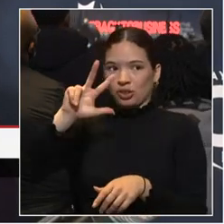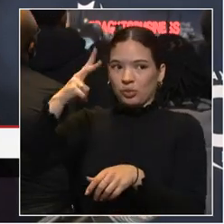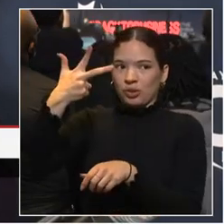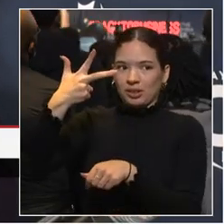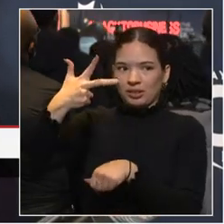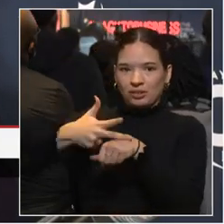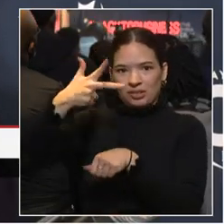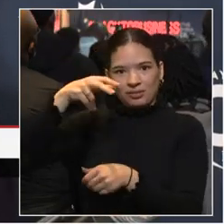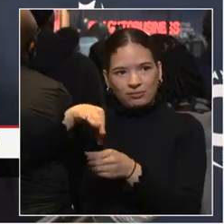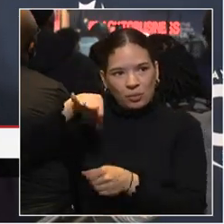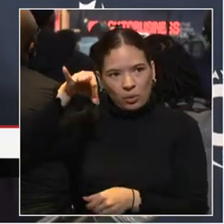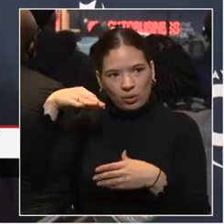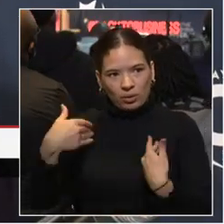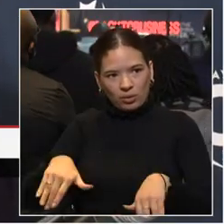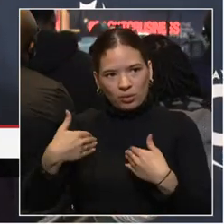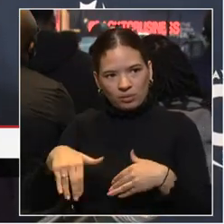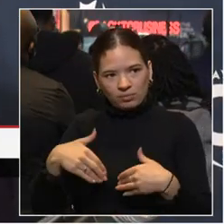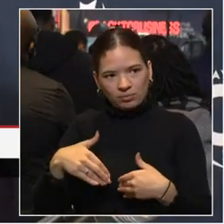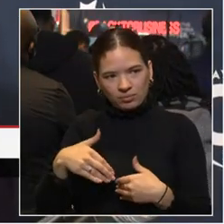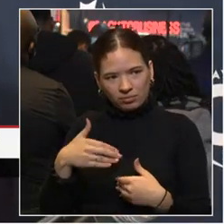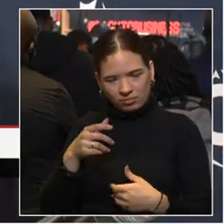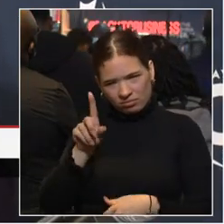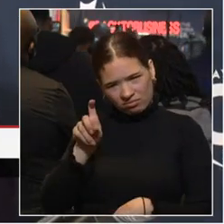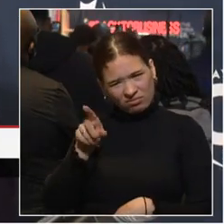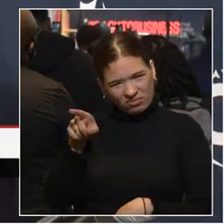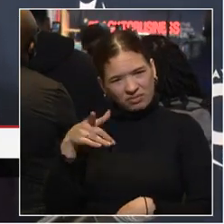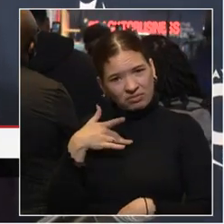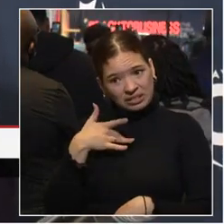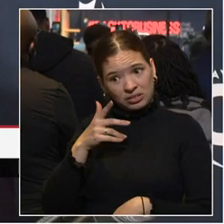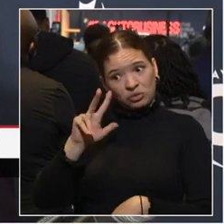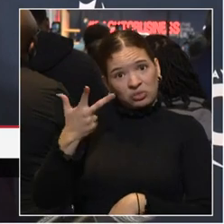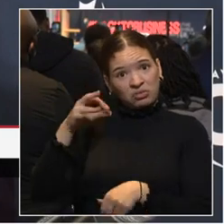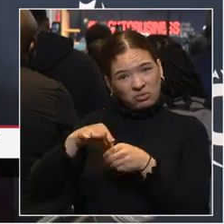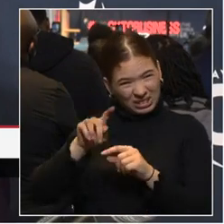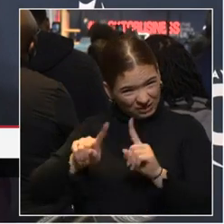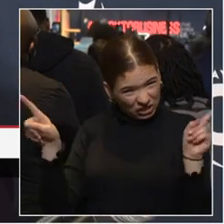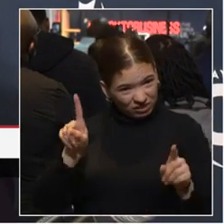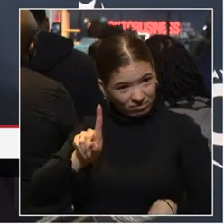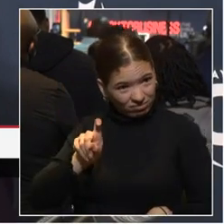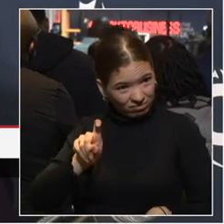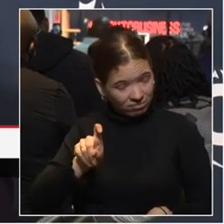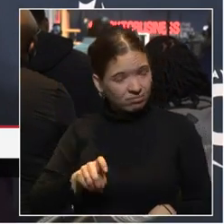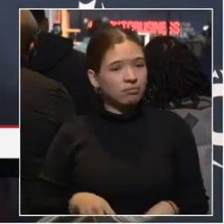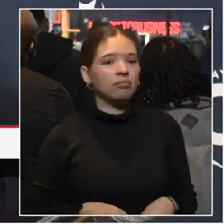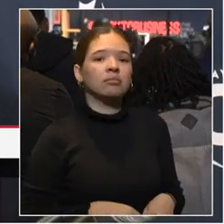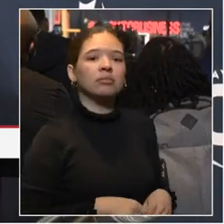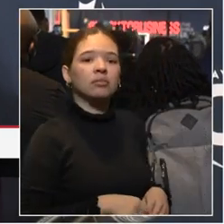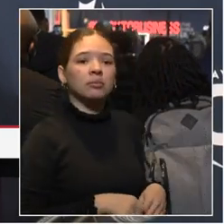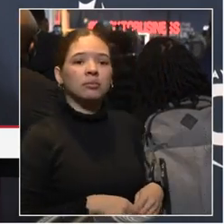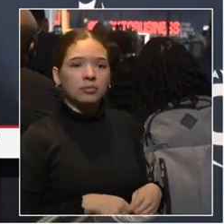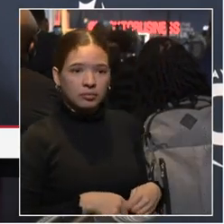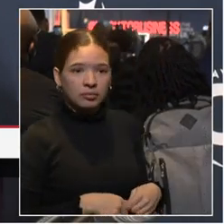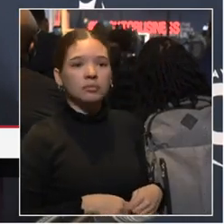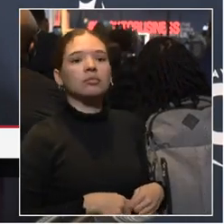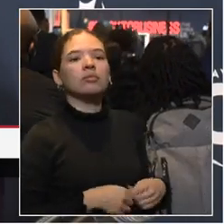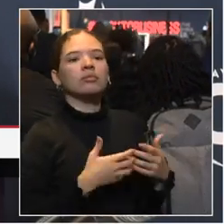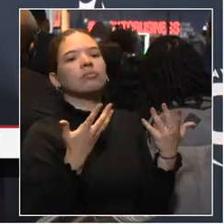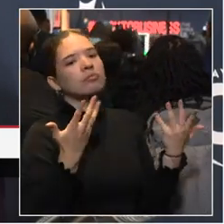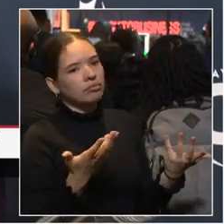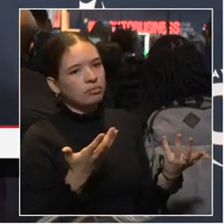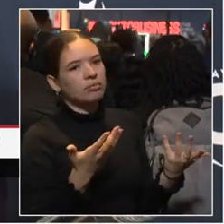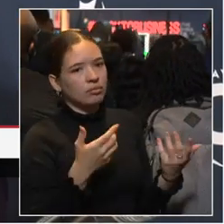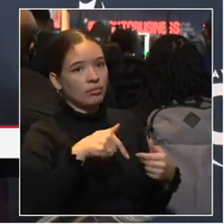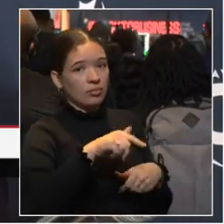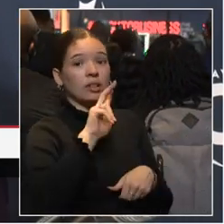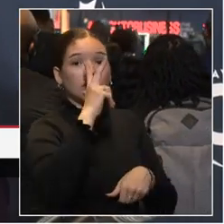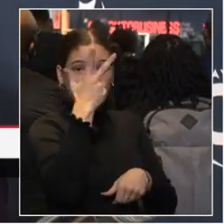question, because I've been thinking about that. And in some ways, it feels like this first month of my third term, in a lot of ways,